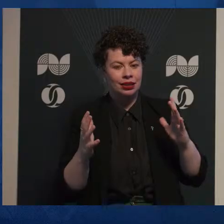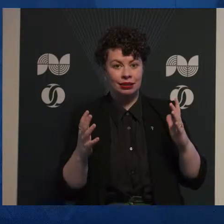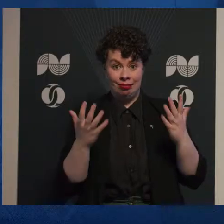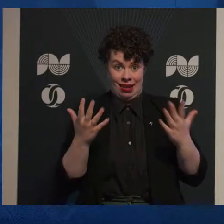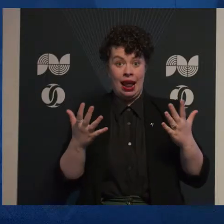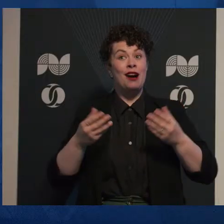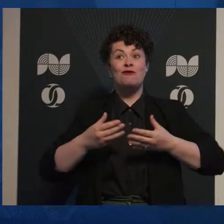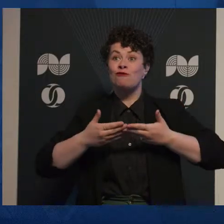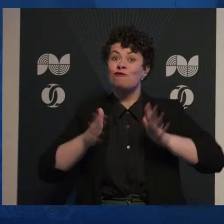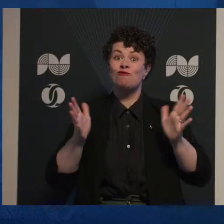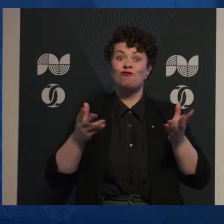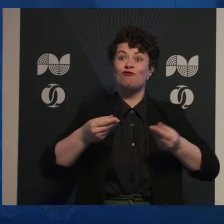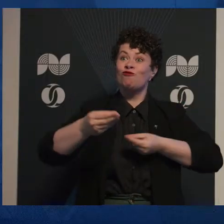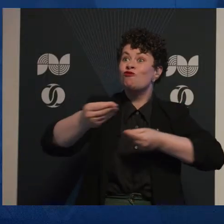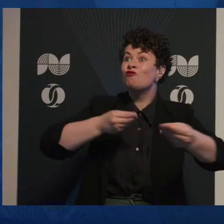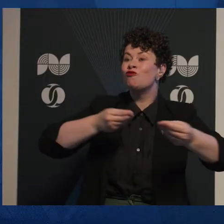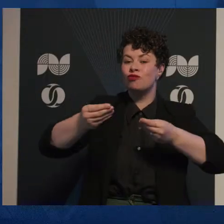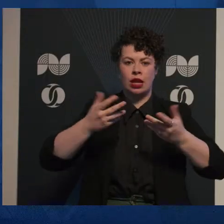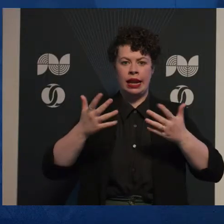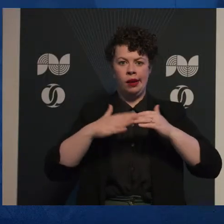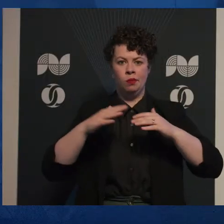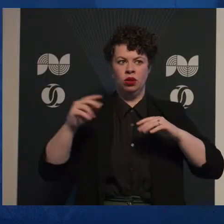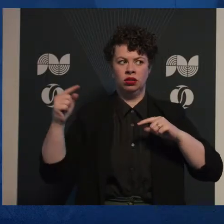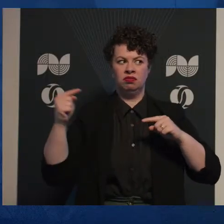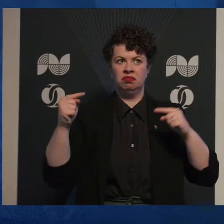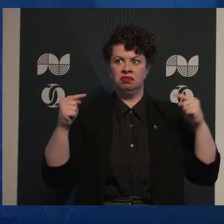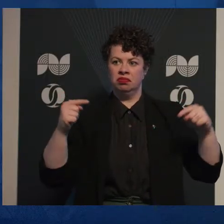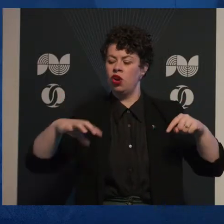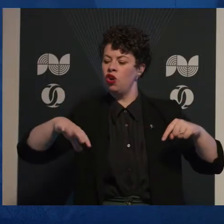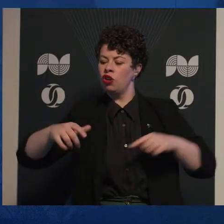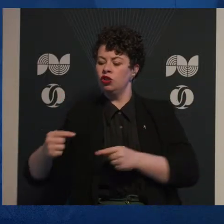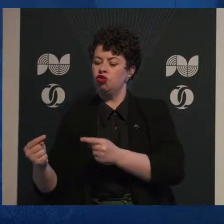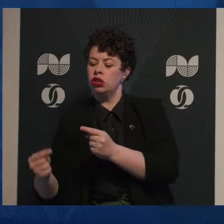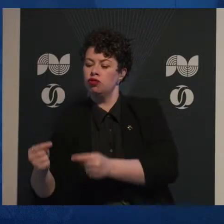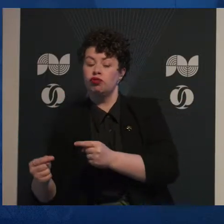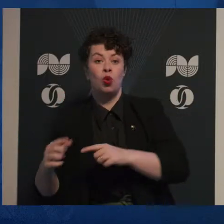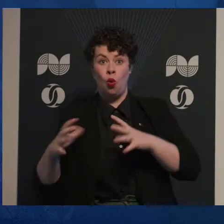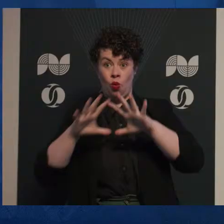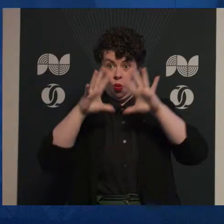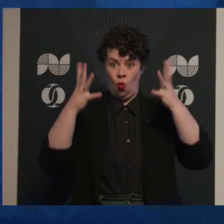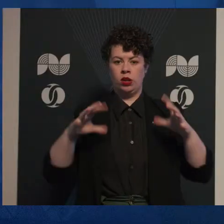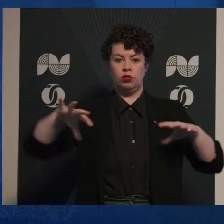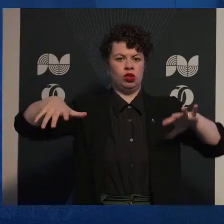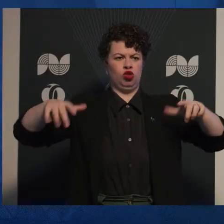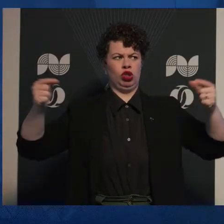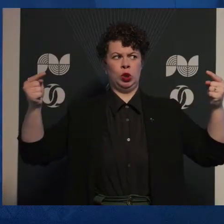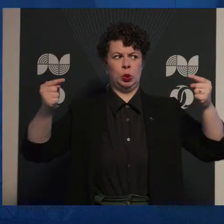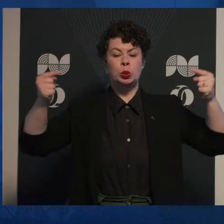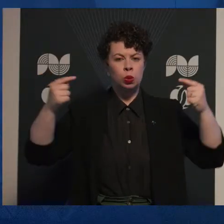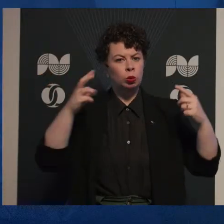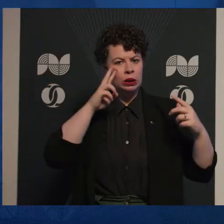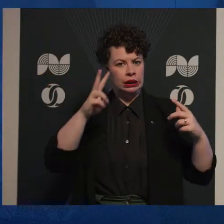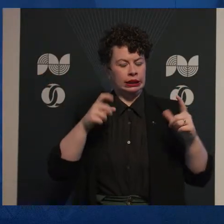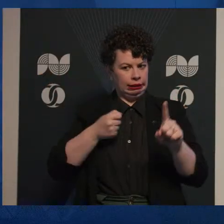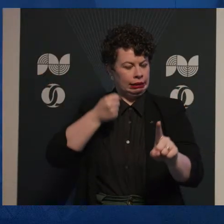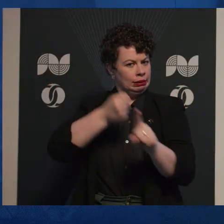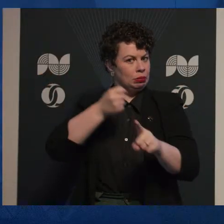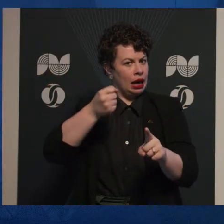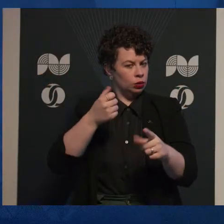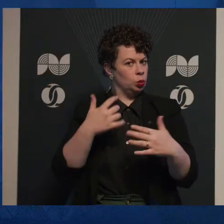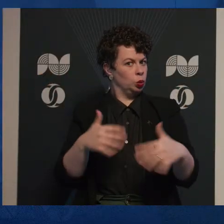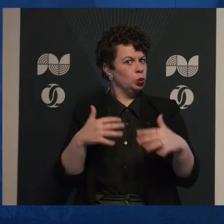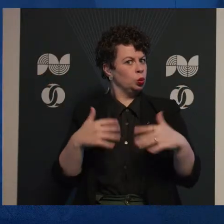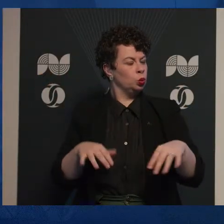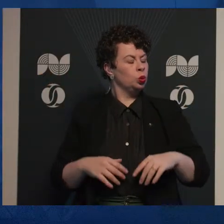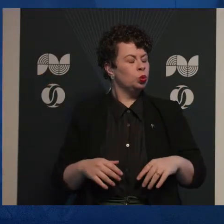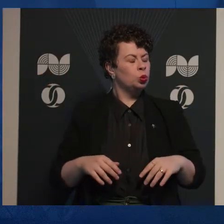under pressure from geopolitics and domestic politics across the world. One way of thinking about that change, I think we'll get